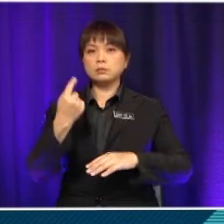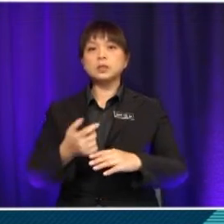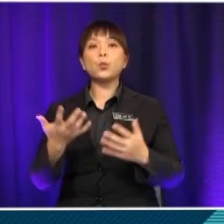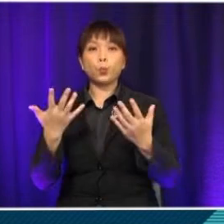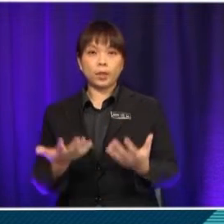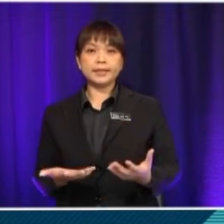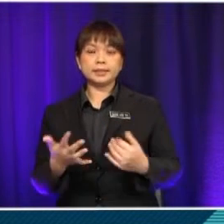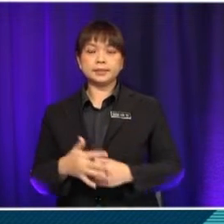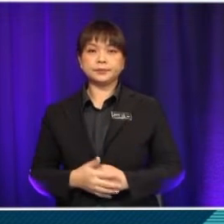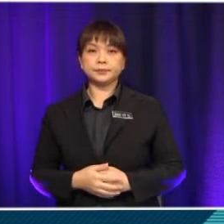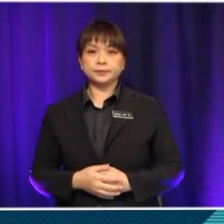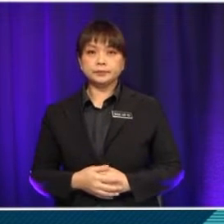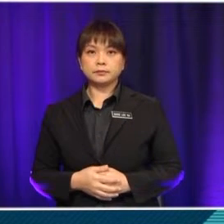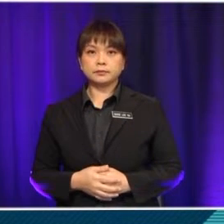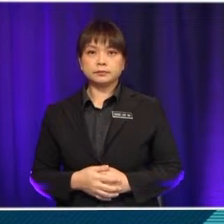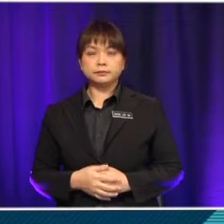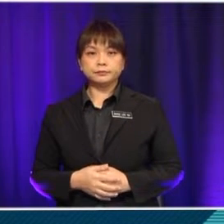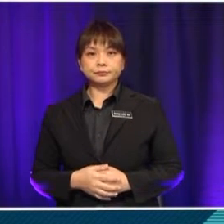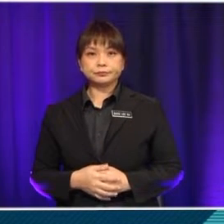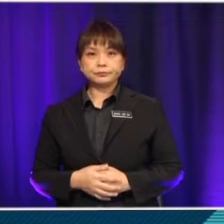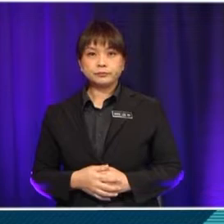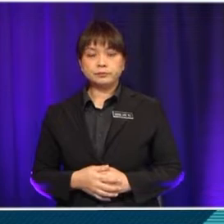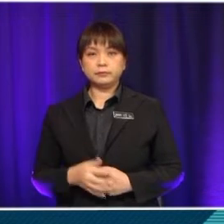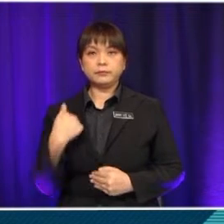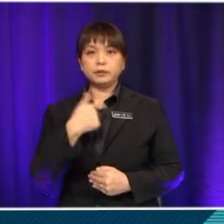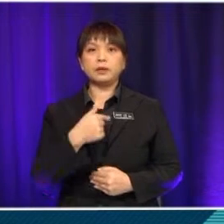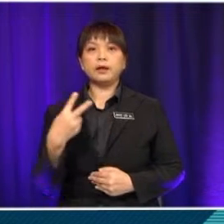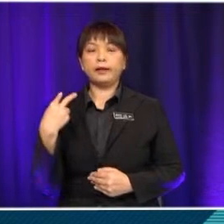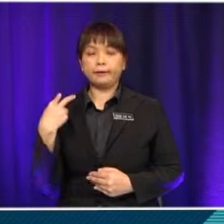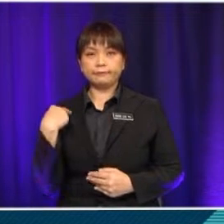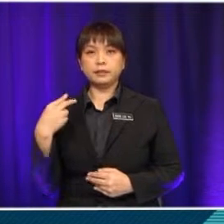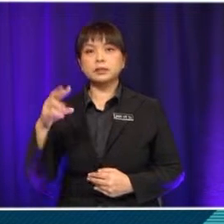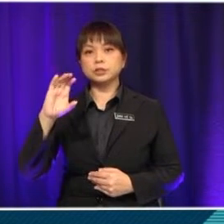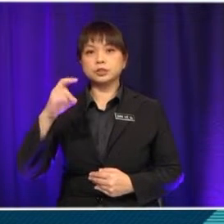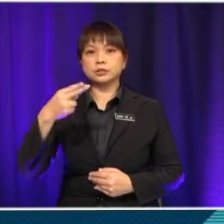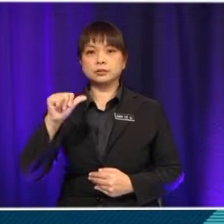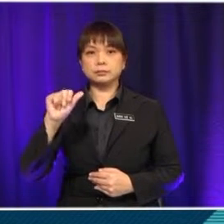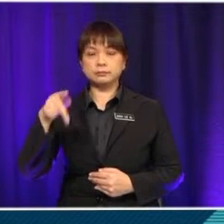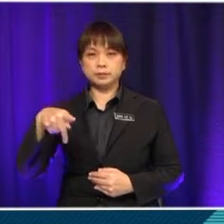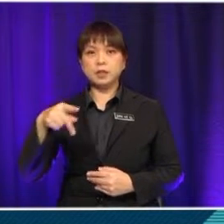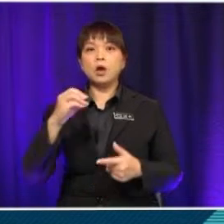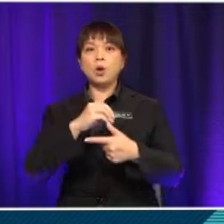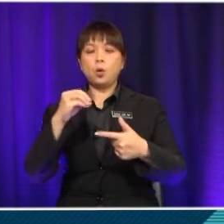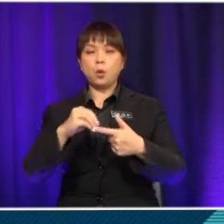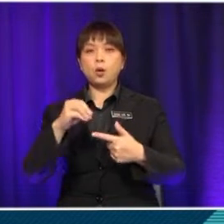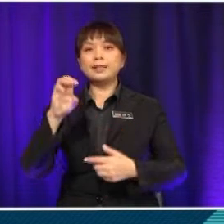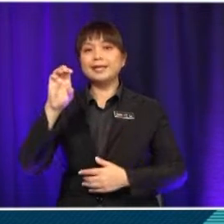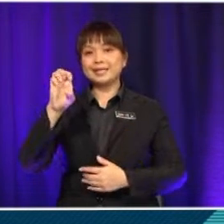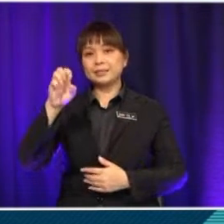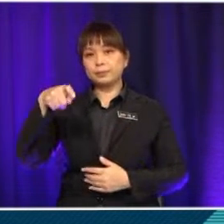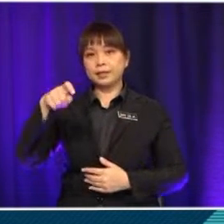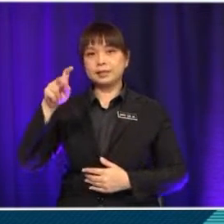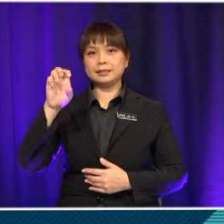light. Okay, and then we have cheap or expensive. So normally we're talking about the price, the cost of a product,